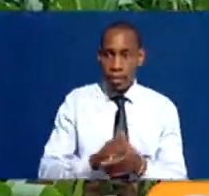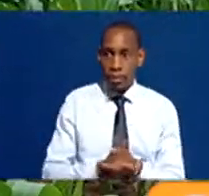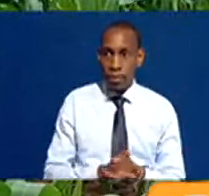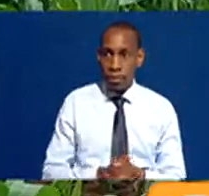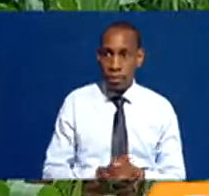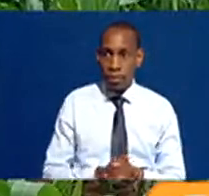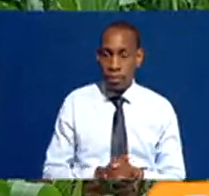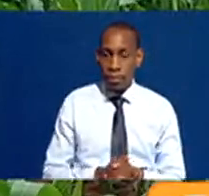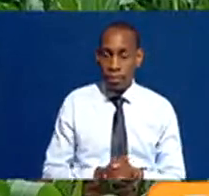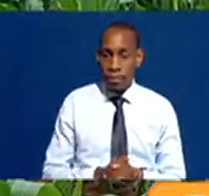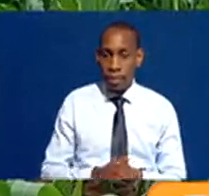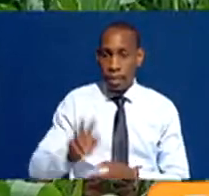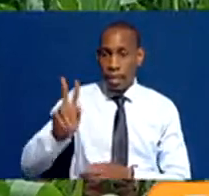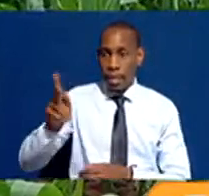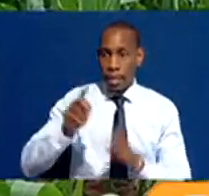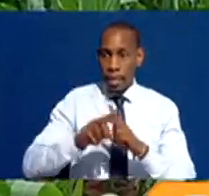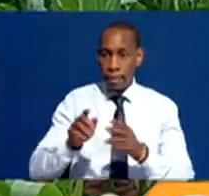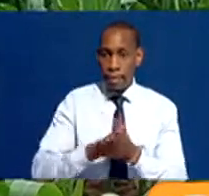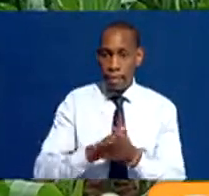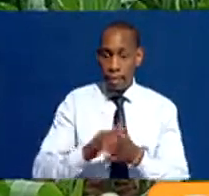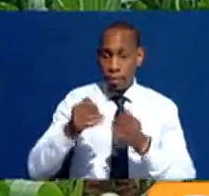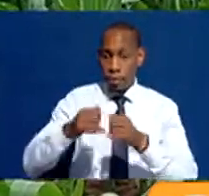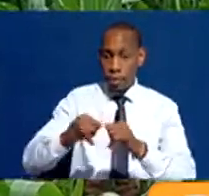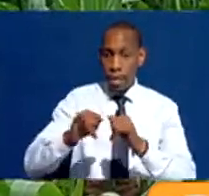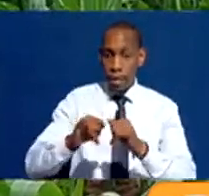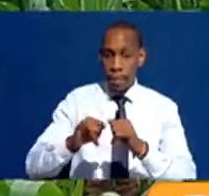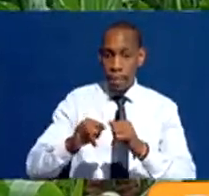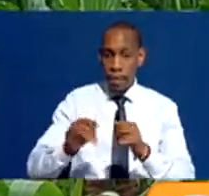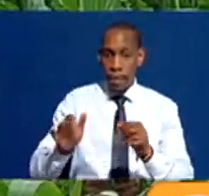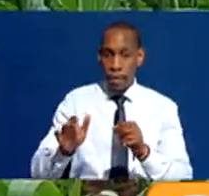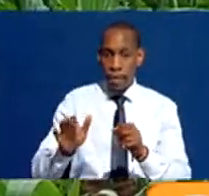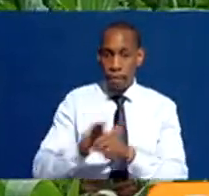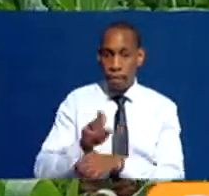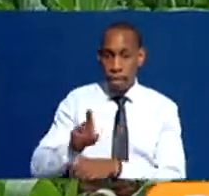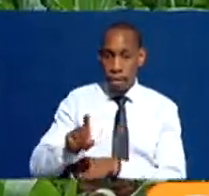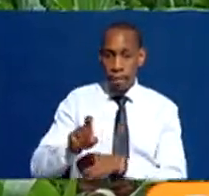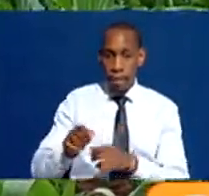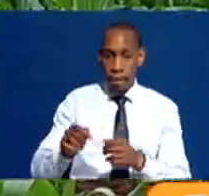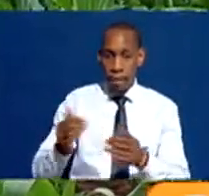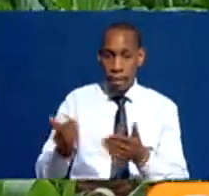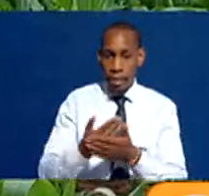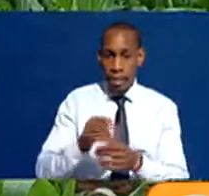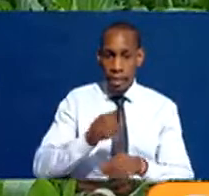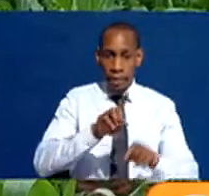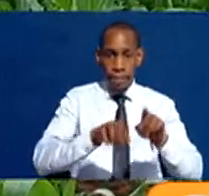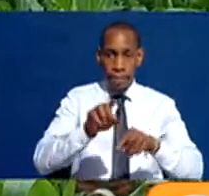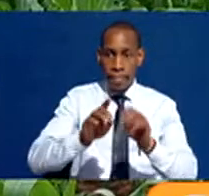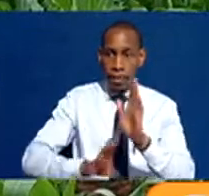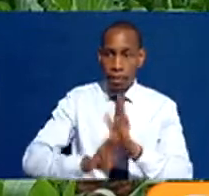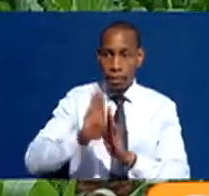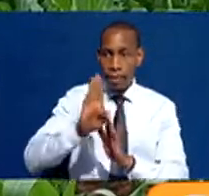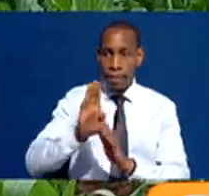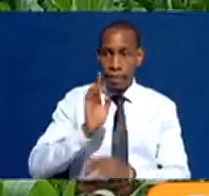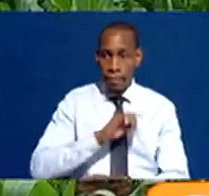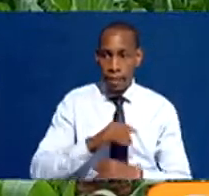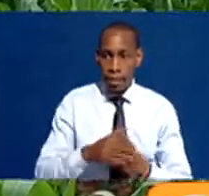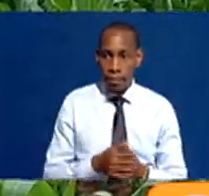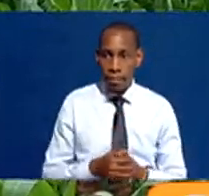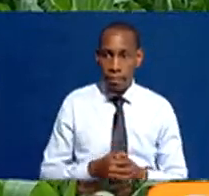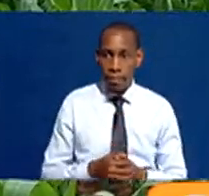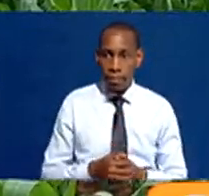has started testing these fall armyworm tolerant varieties that have been developed by CIMIT. These